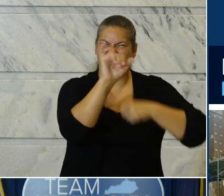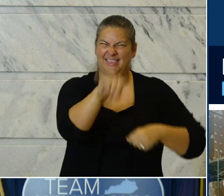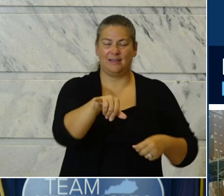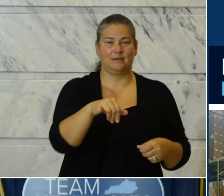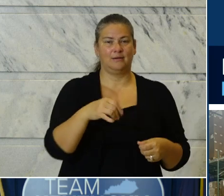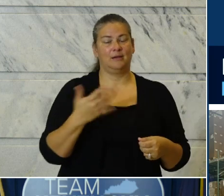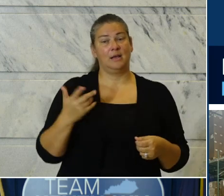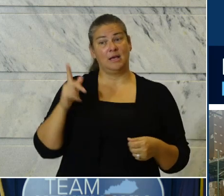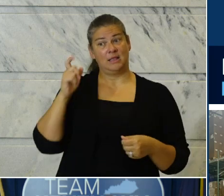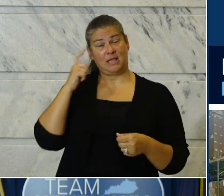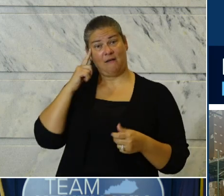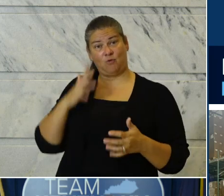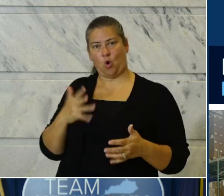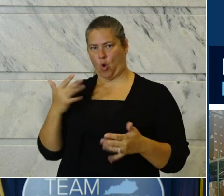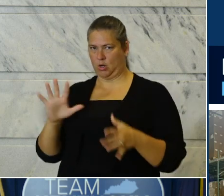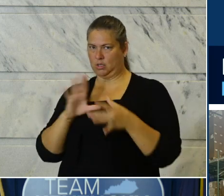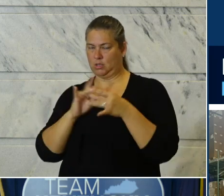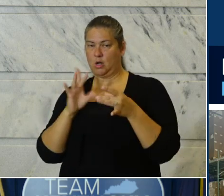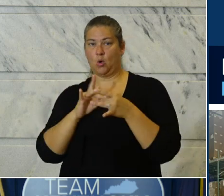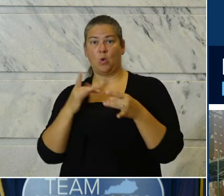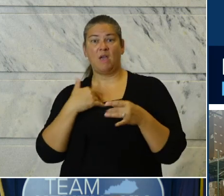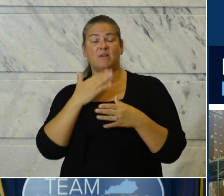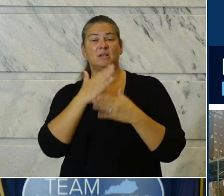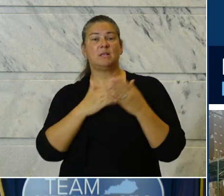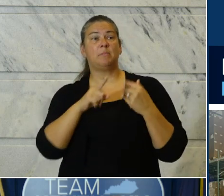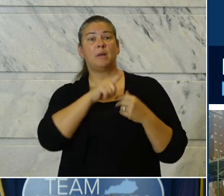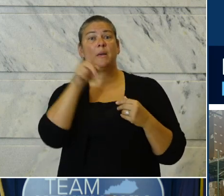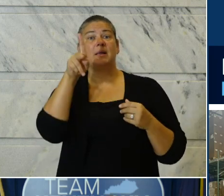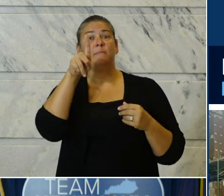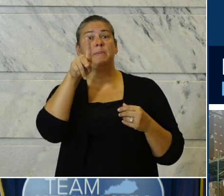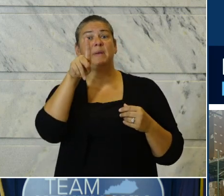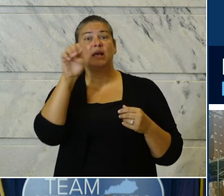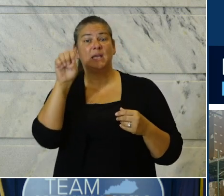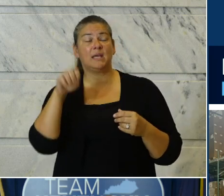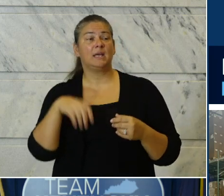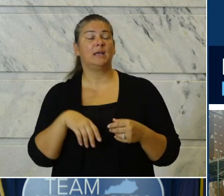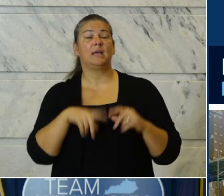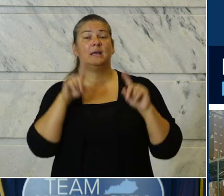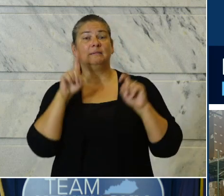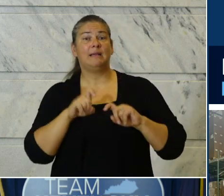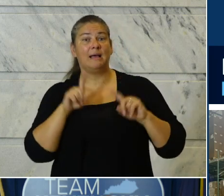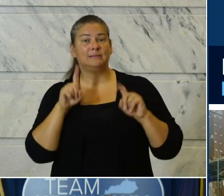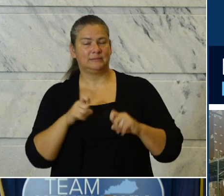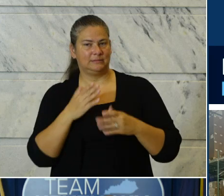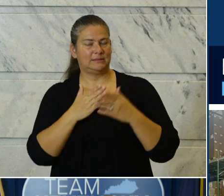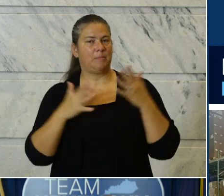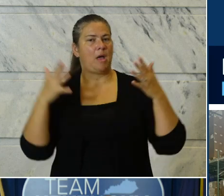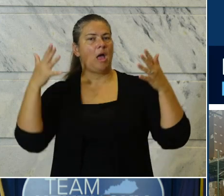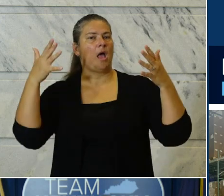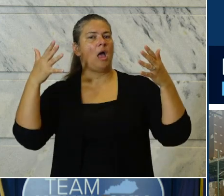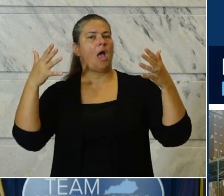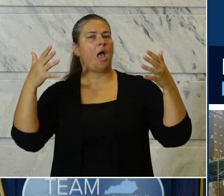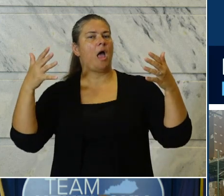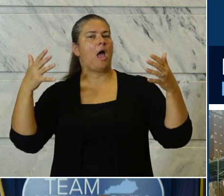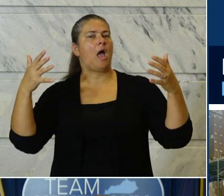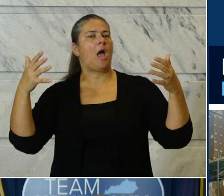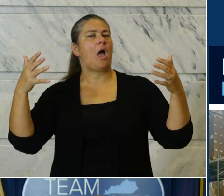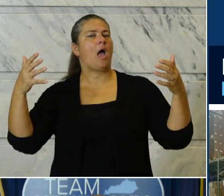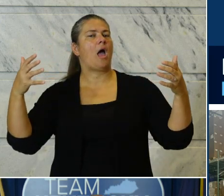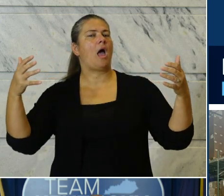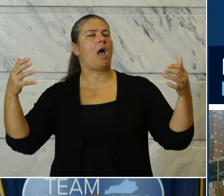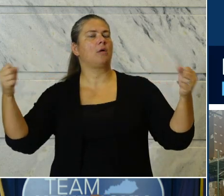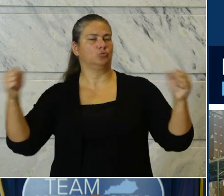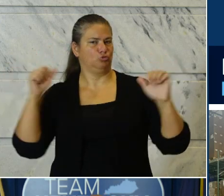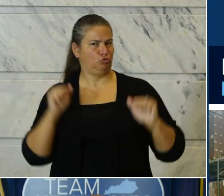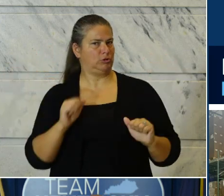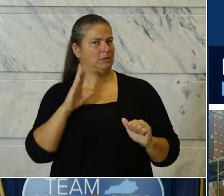having signs of supply chains for PPE and for testing materials drying up and running the risk that we could run into